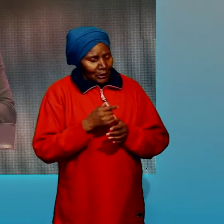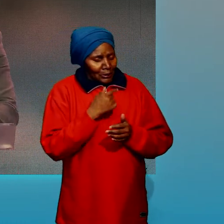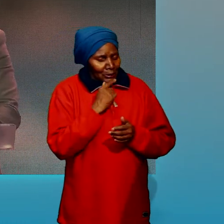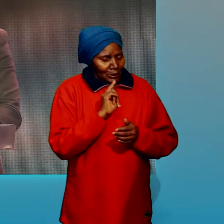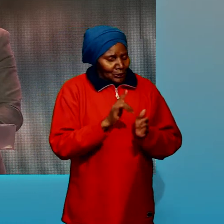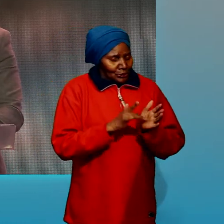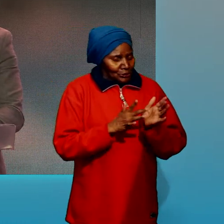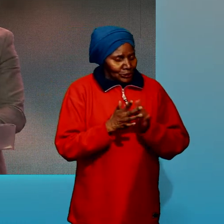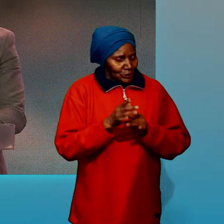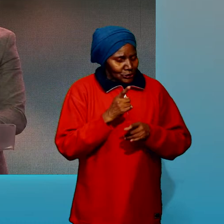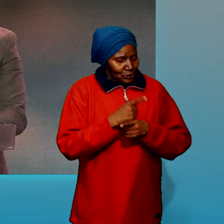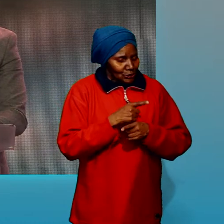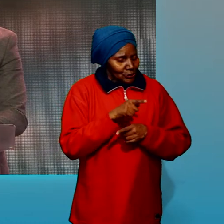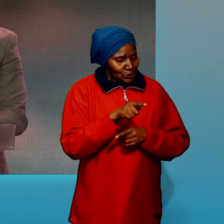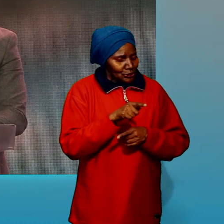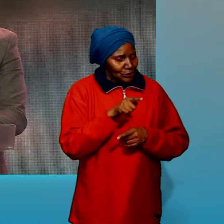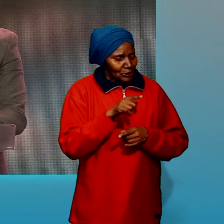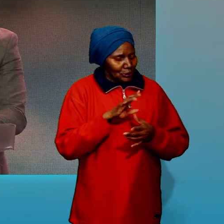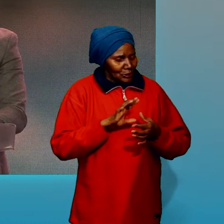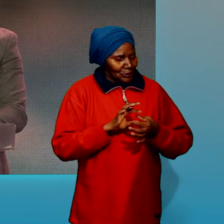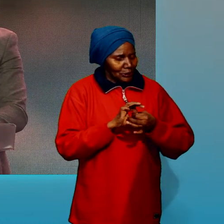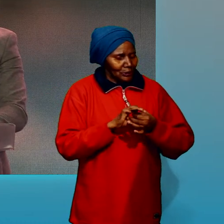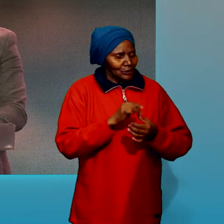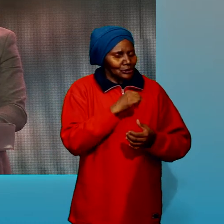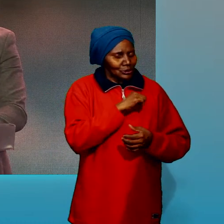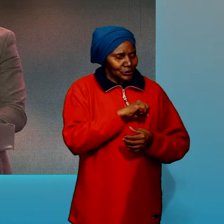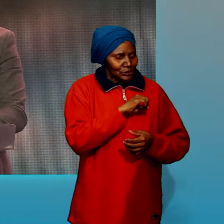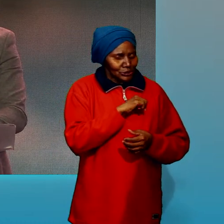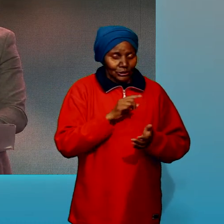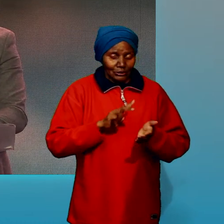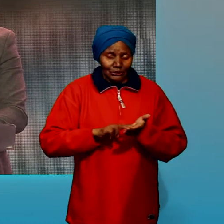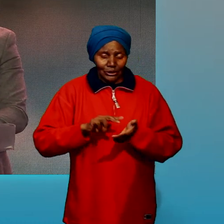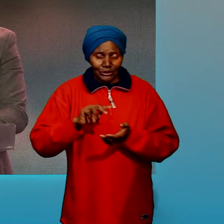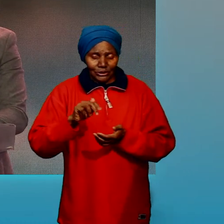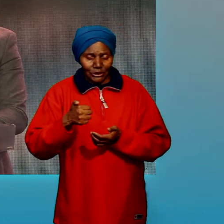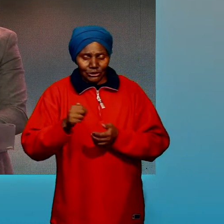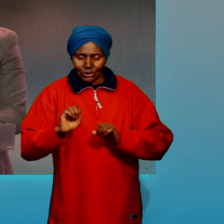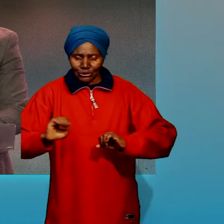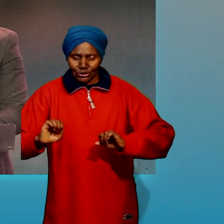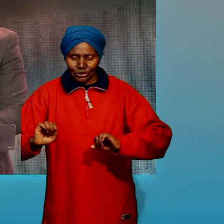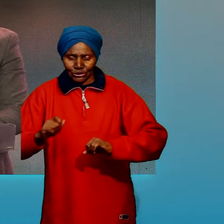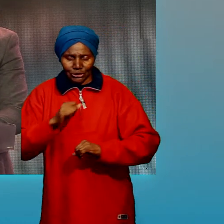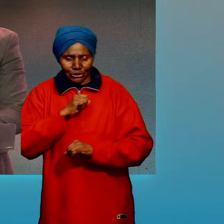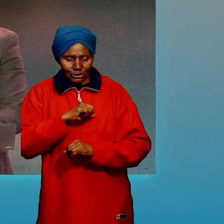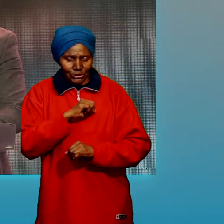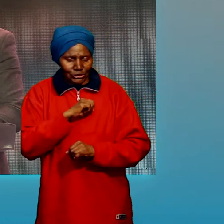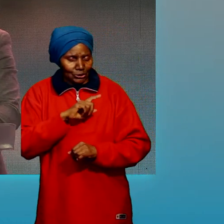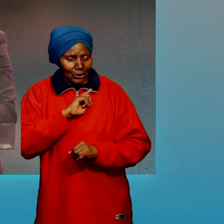believers. Verse 6 is referencing the unbelievers. They are the ones not